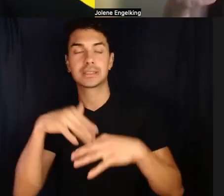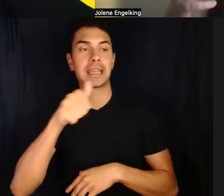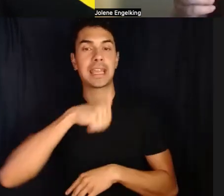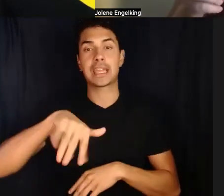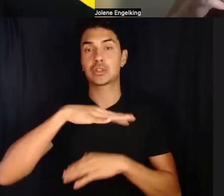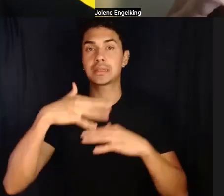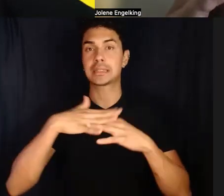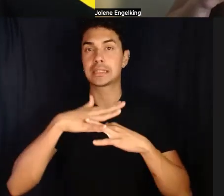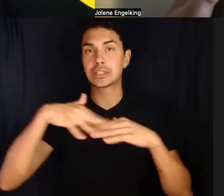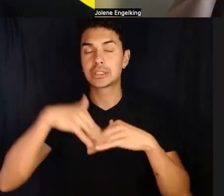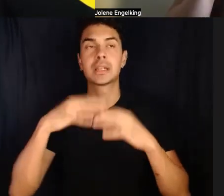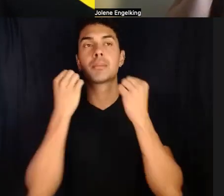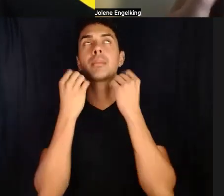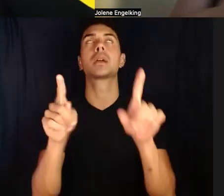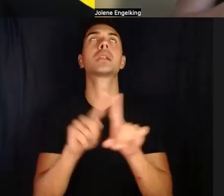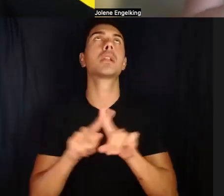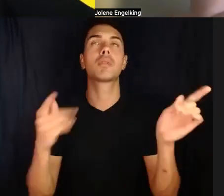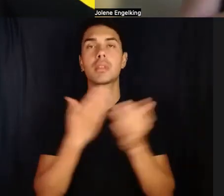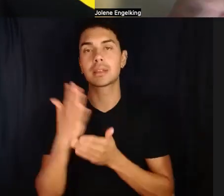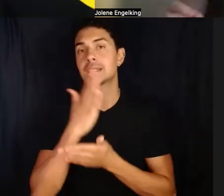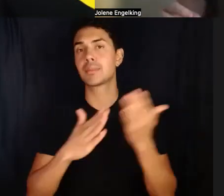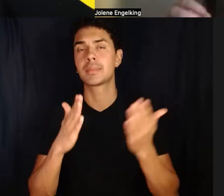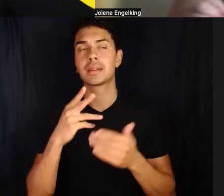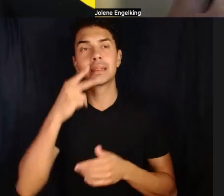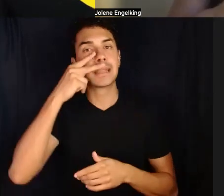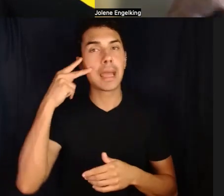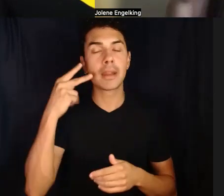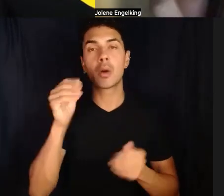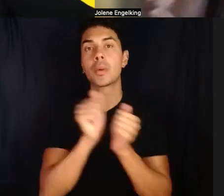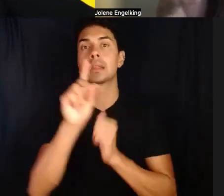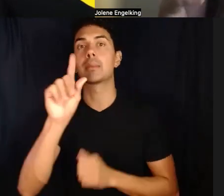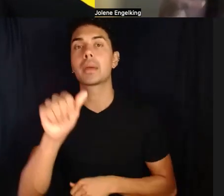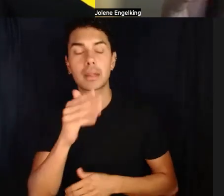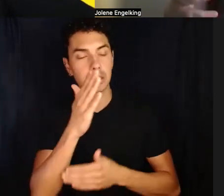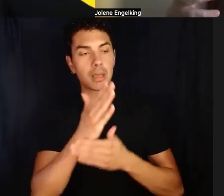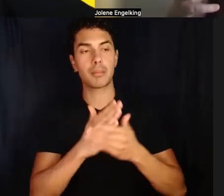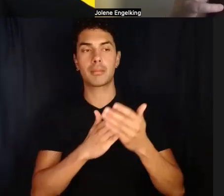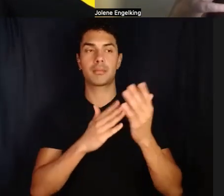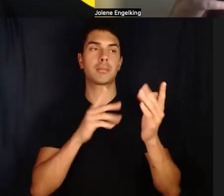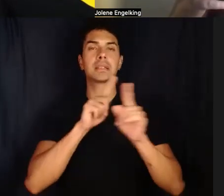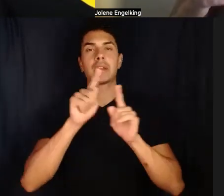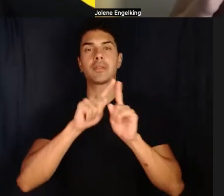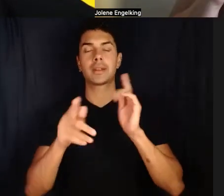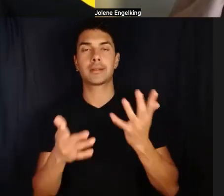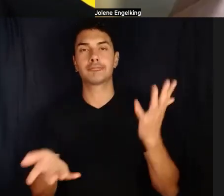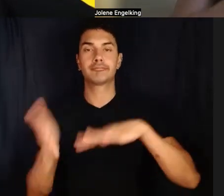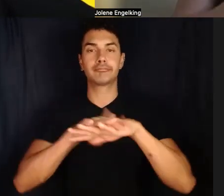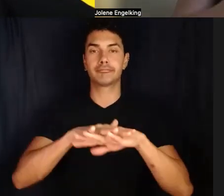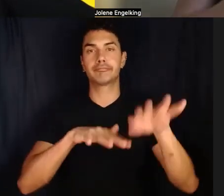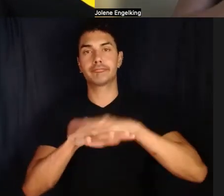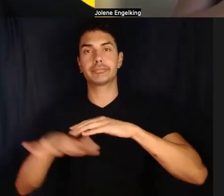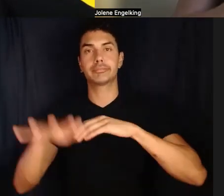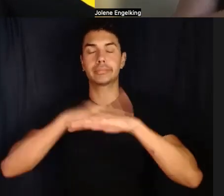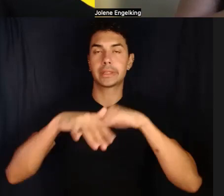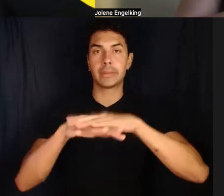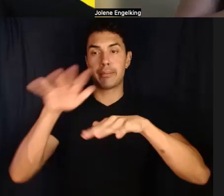these different things, people who are Native and have disabilities, right? All these different sorts of things that you can't just compartmentalize